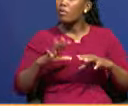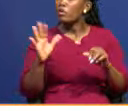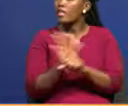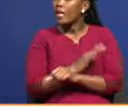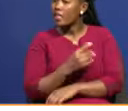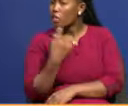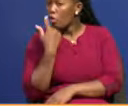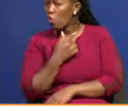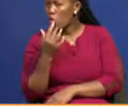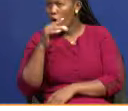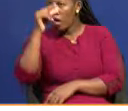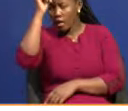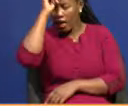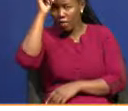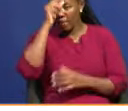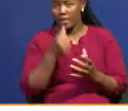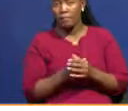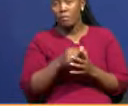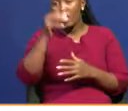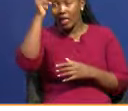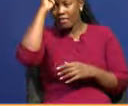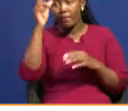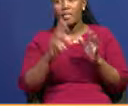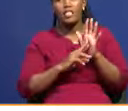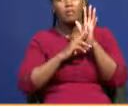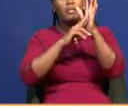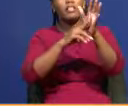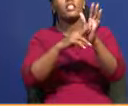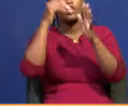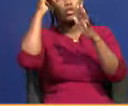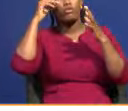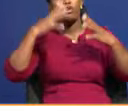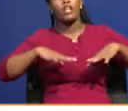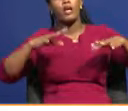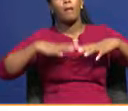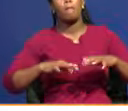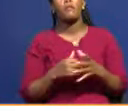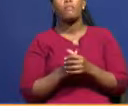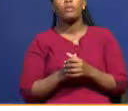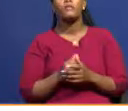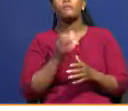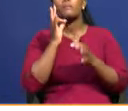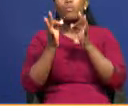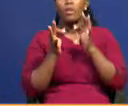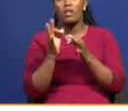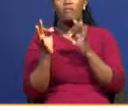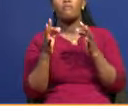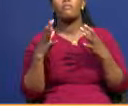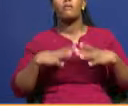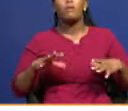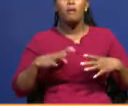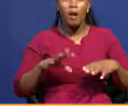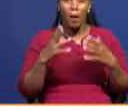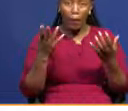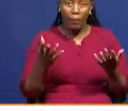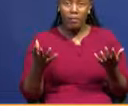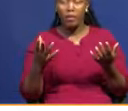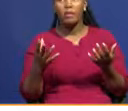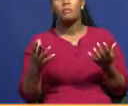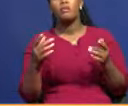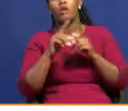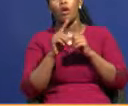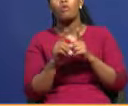government, because the government is the voice and the representation of the people. So if you know, the public, there is